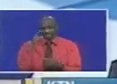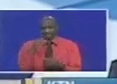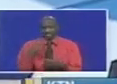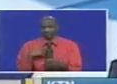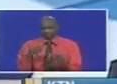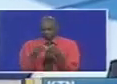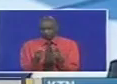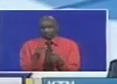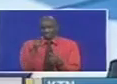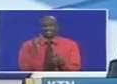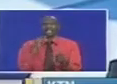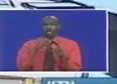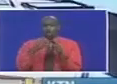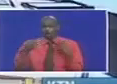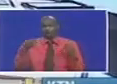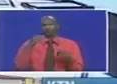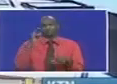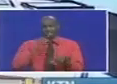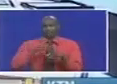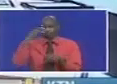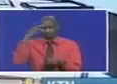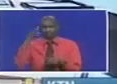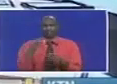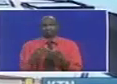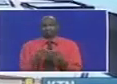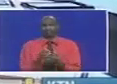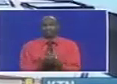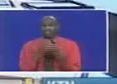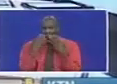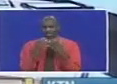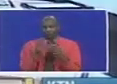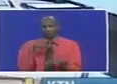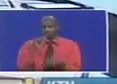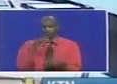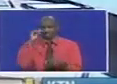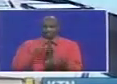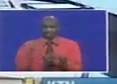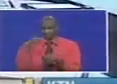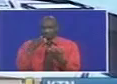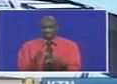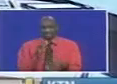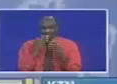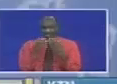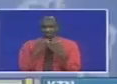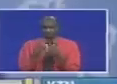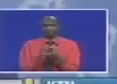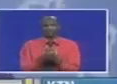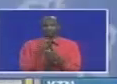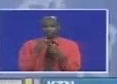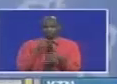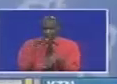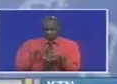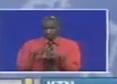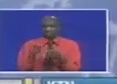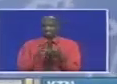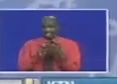long-term aspect of drought in Kenya. Thank you, gentlemen, for finding time for us. Thank you. Tonight. Thank you. I've been talking to John Conchella, Principal Secretary